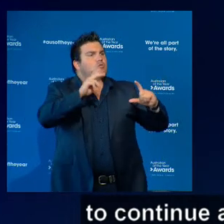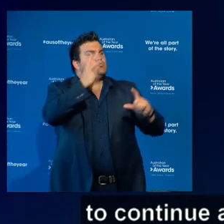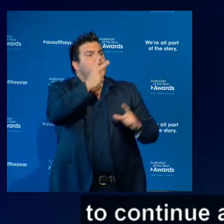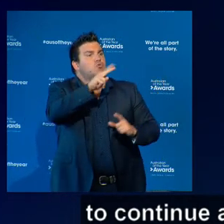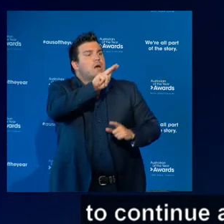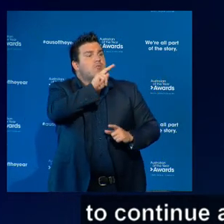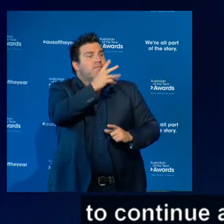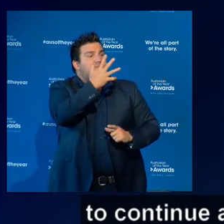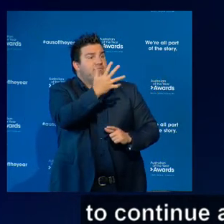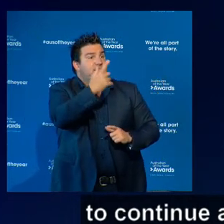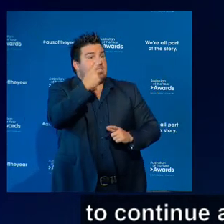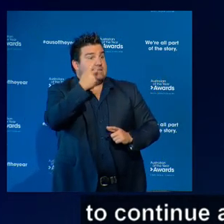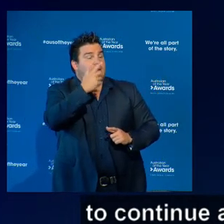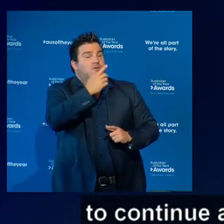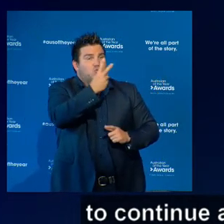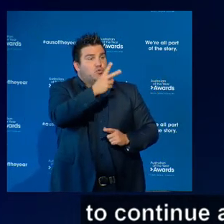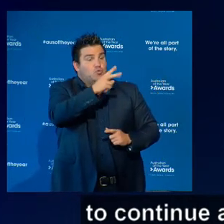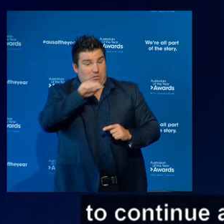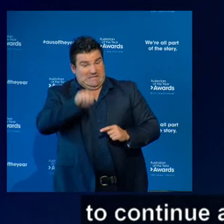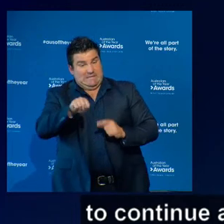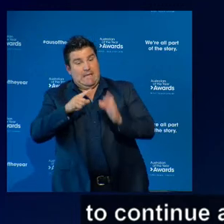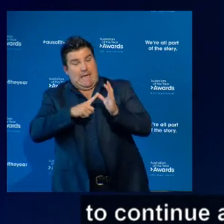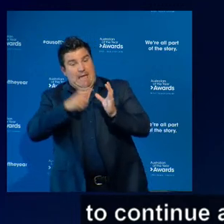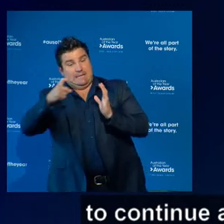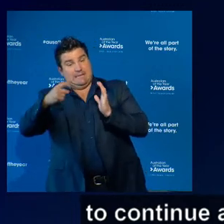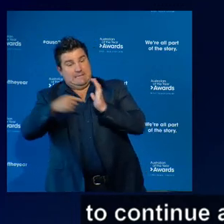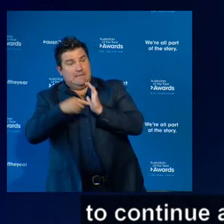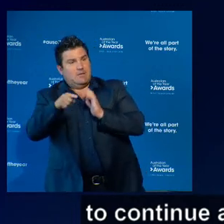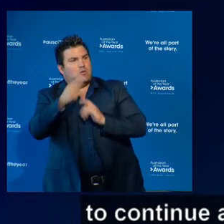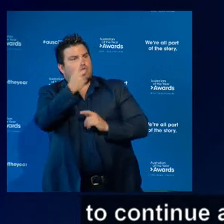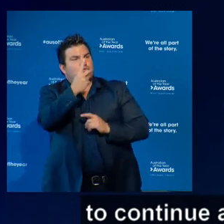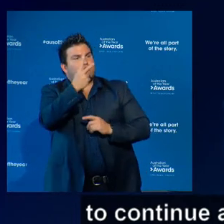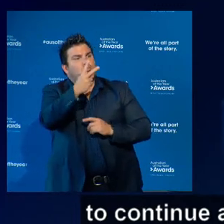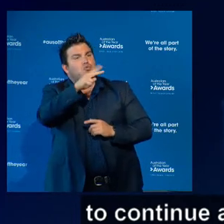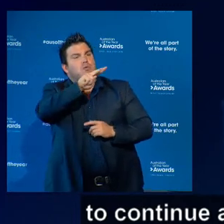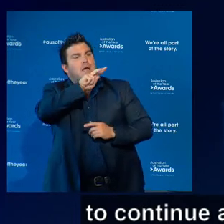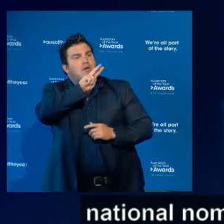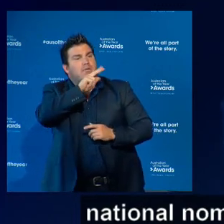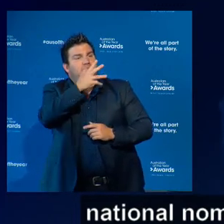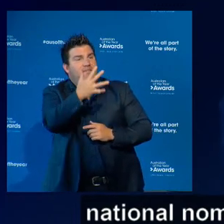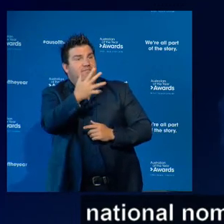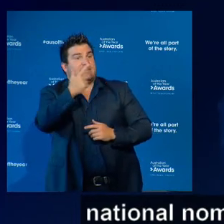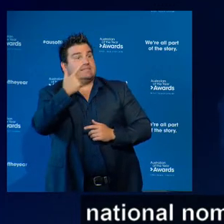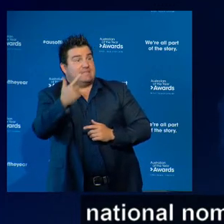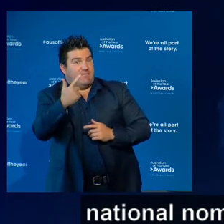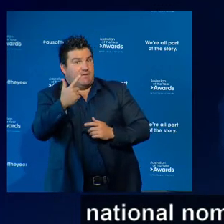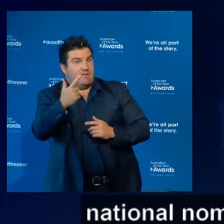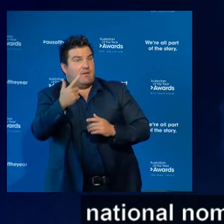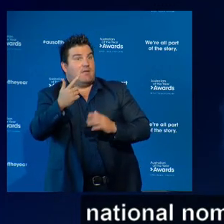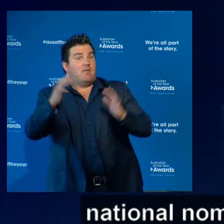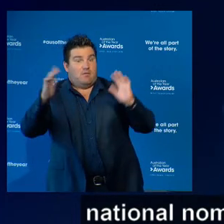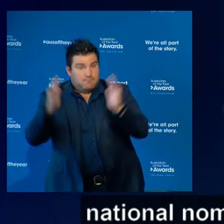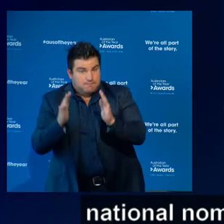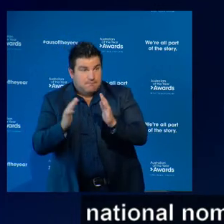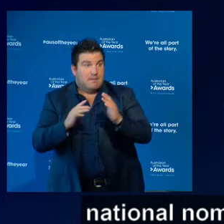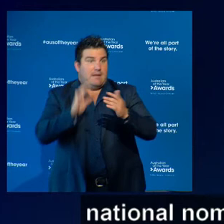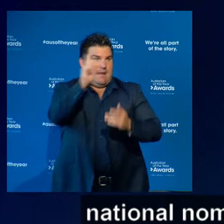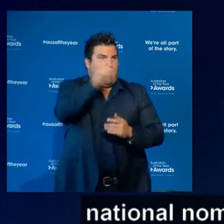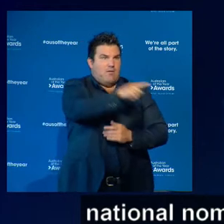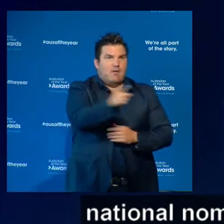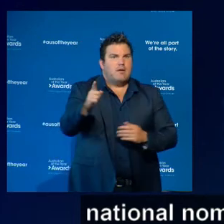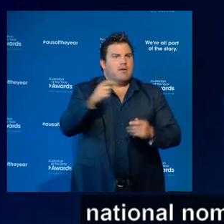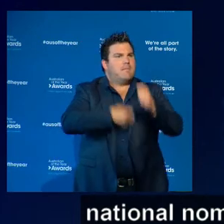257 were made for ACT community members, and tonight we are celebrating our top 15